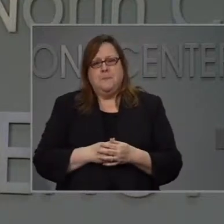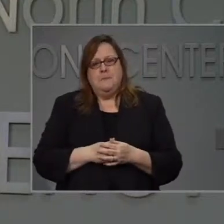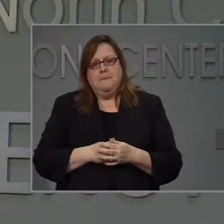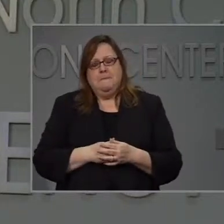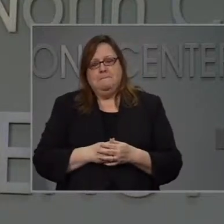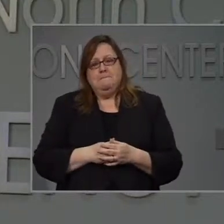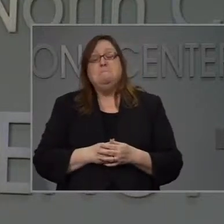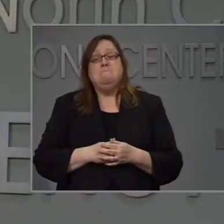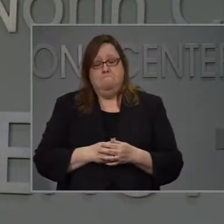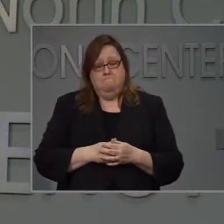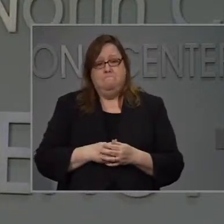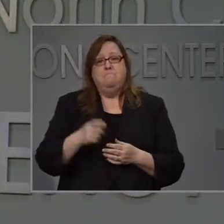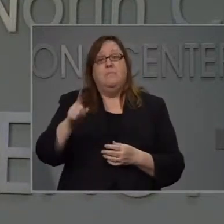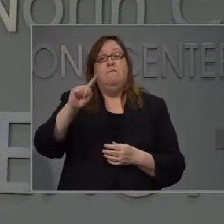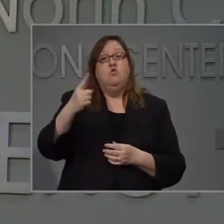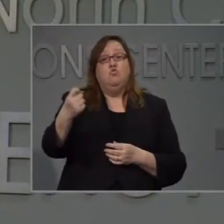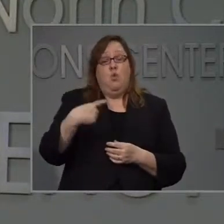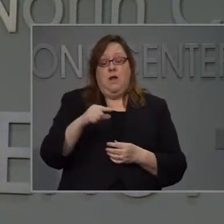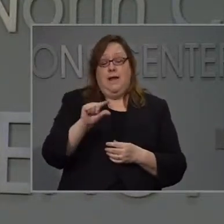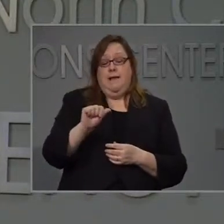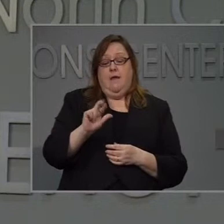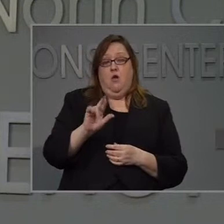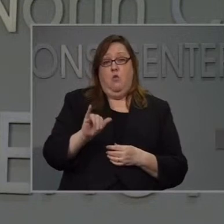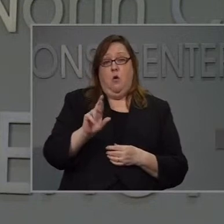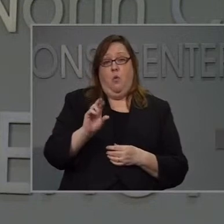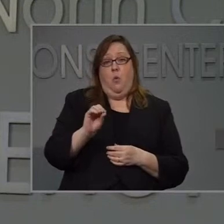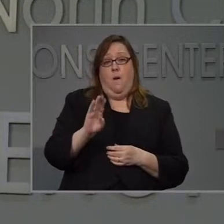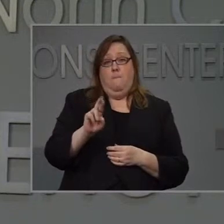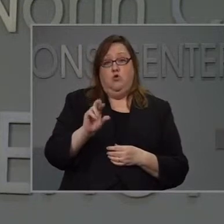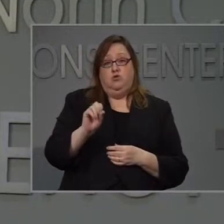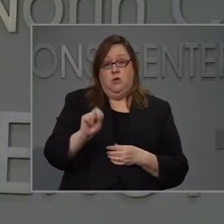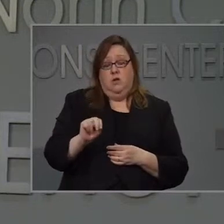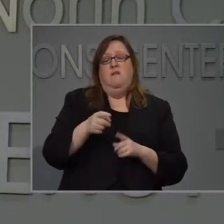Our first question is from Gary Robertson, Associated Press.